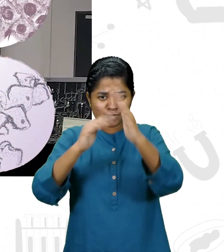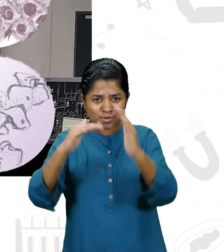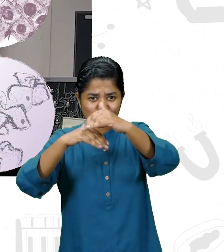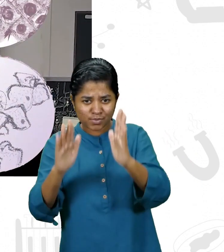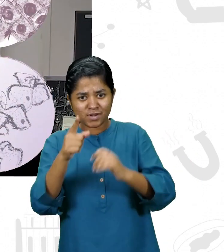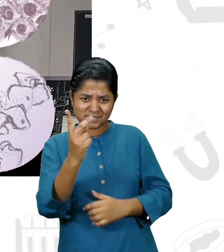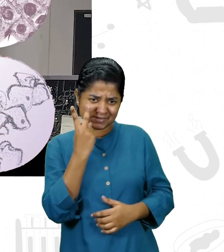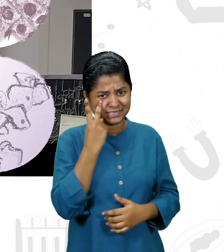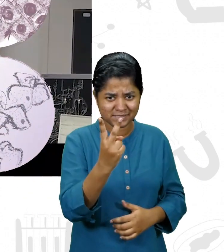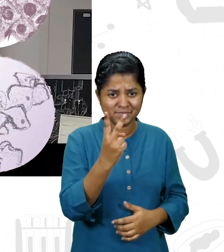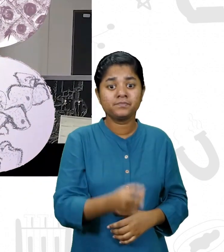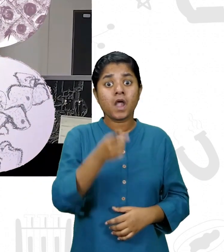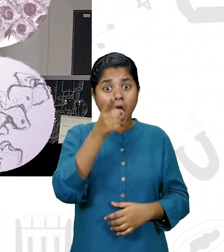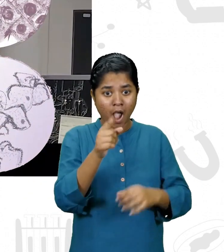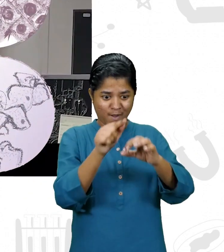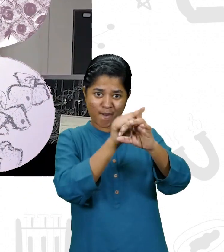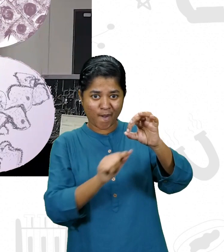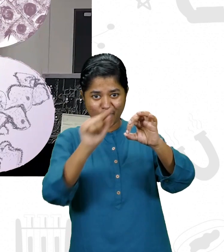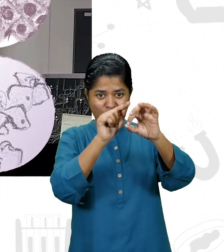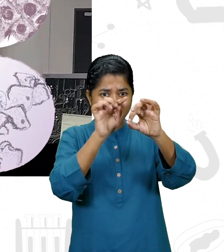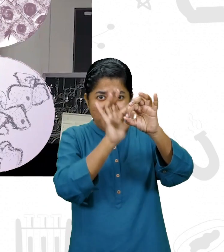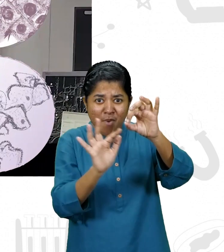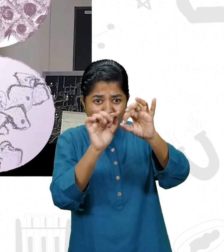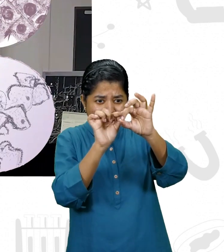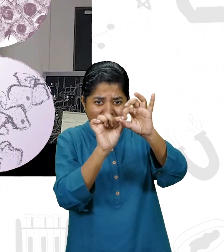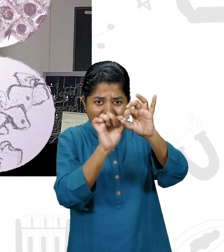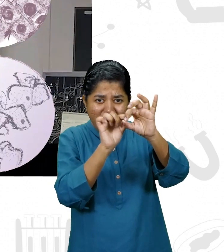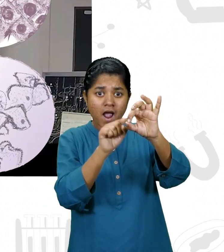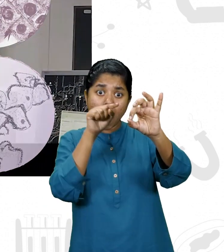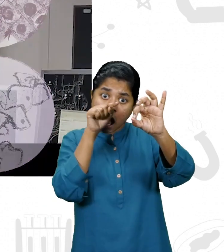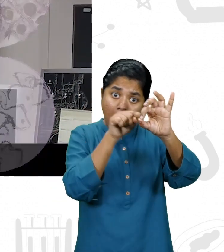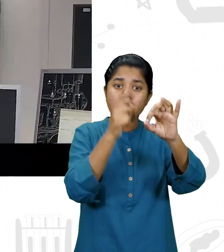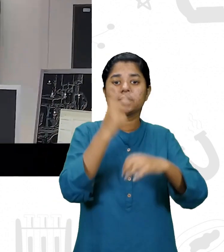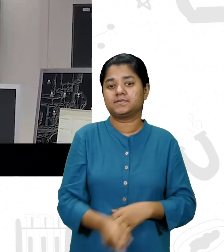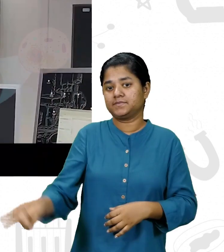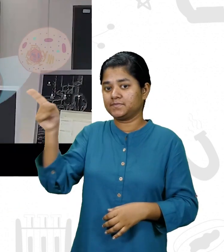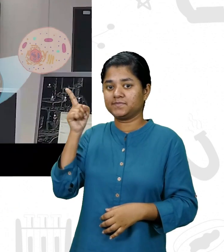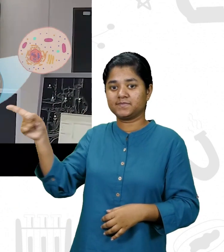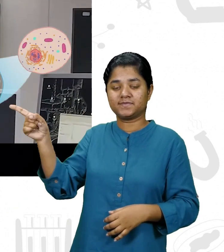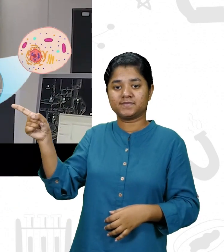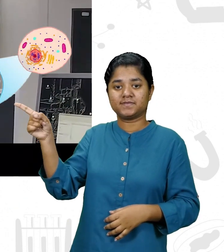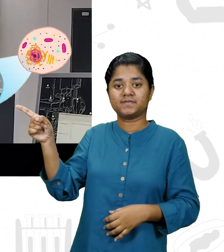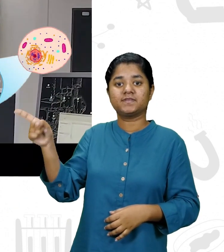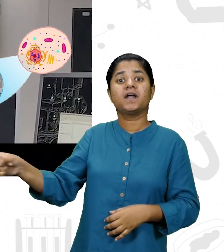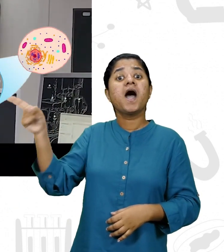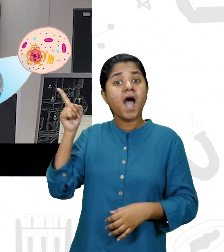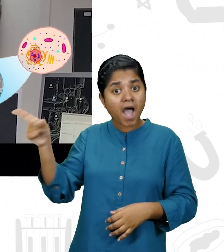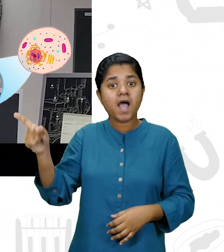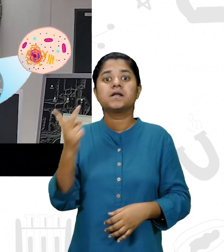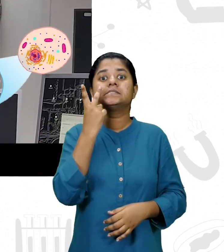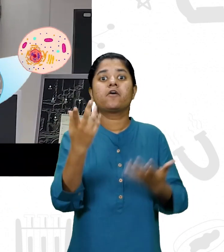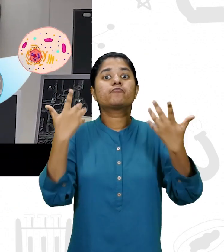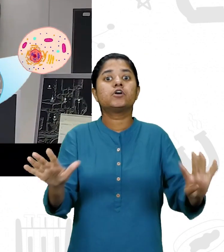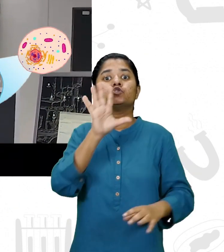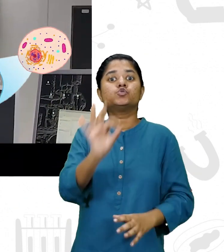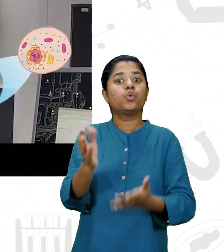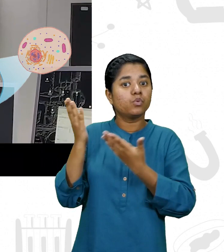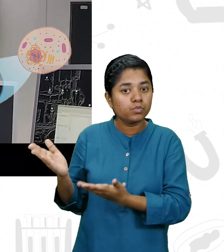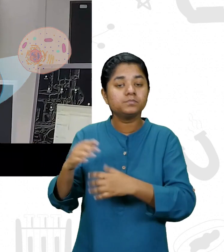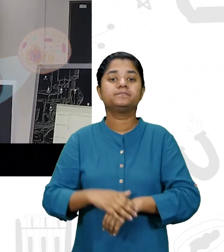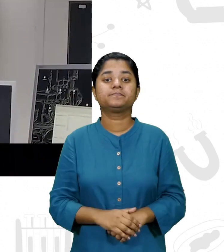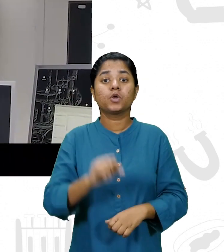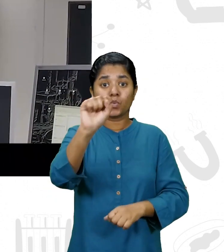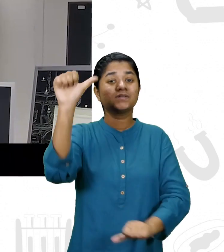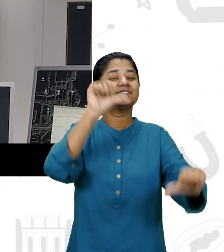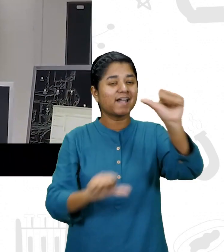cells on that, and you must have seen the cell boundaries very much clear. You can also see the nucleus, and I'm sure you